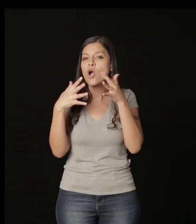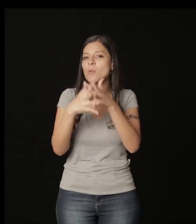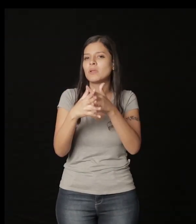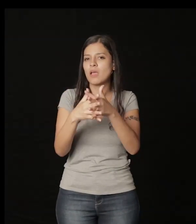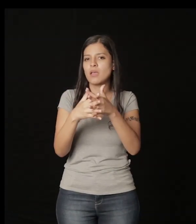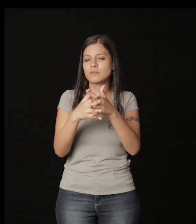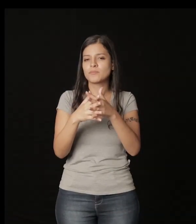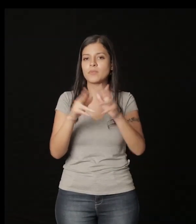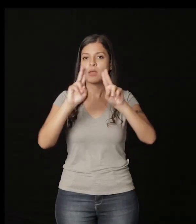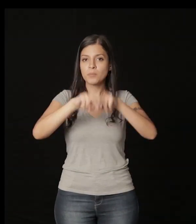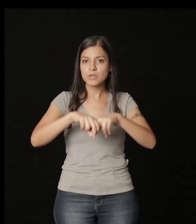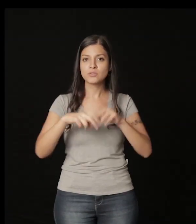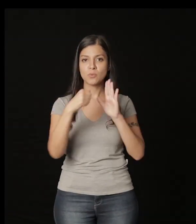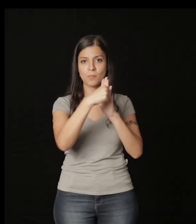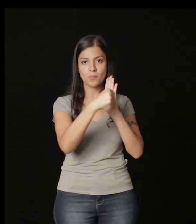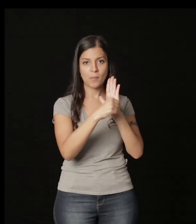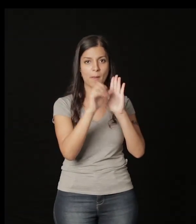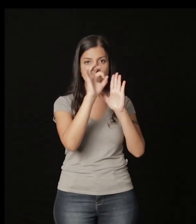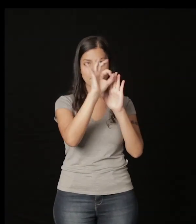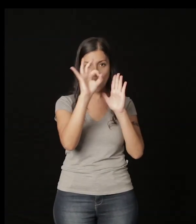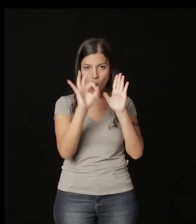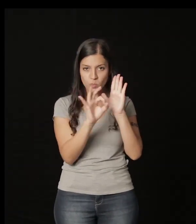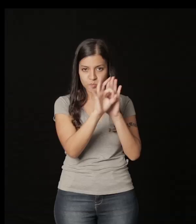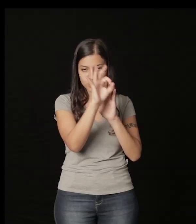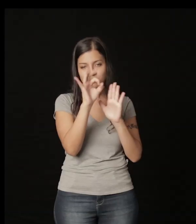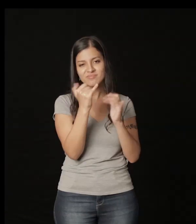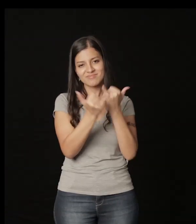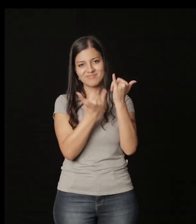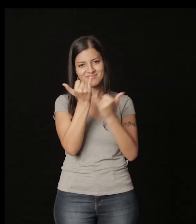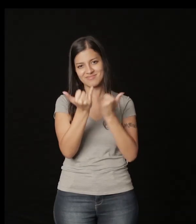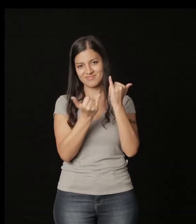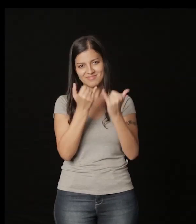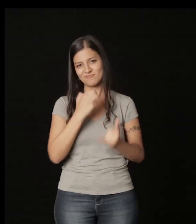bit. You know, and I think this idea of these dots,